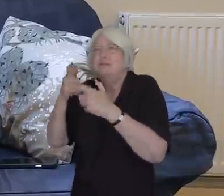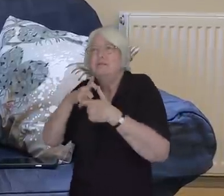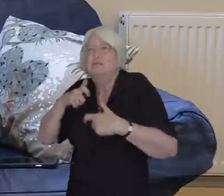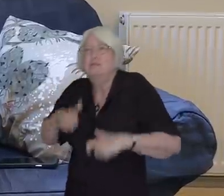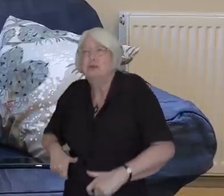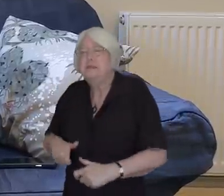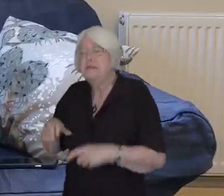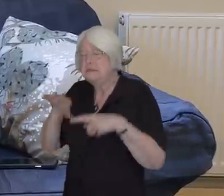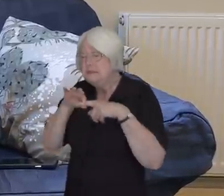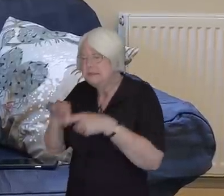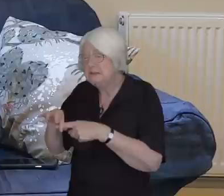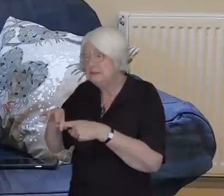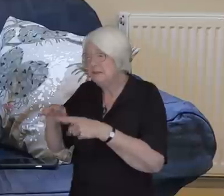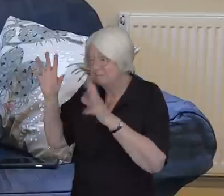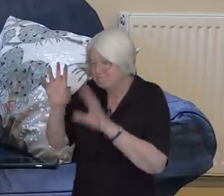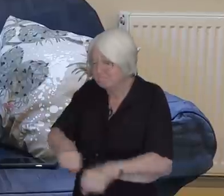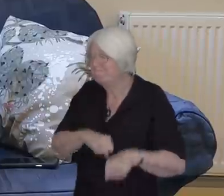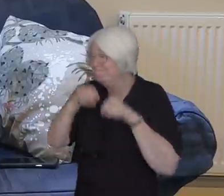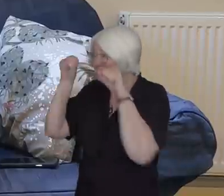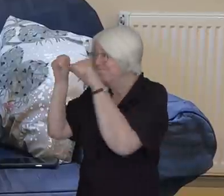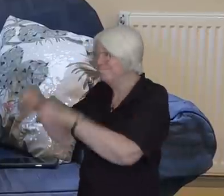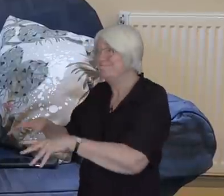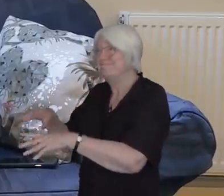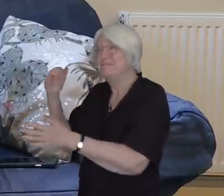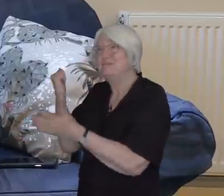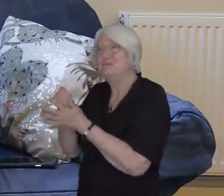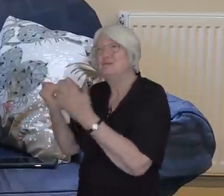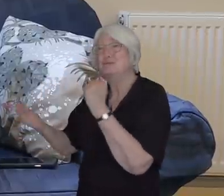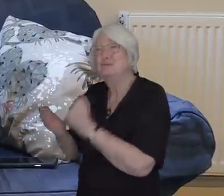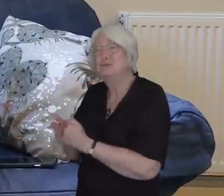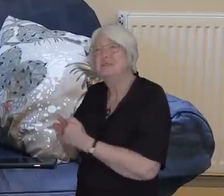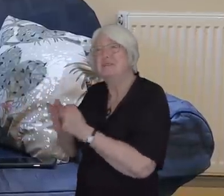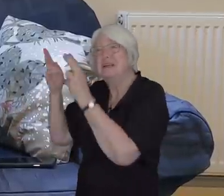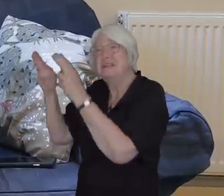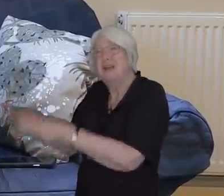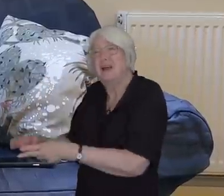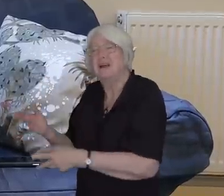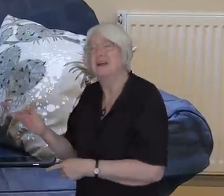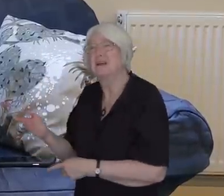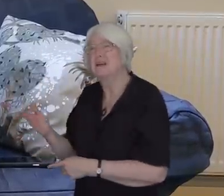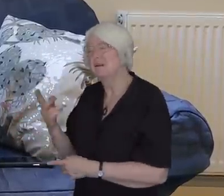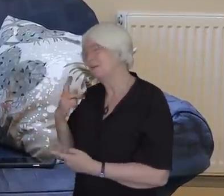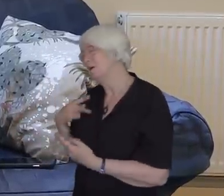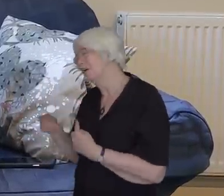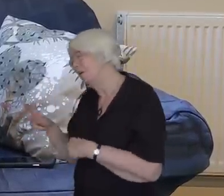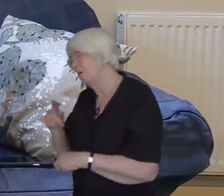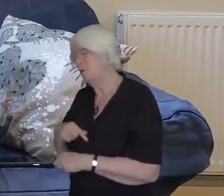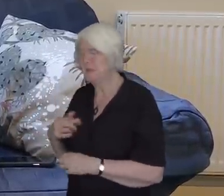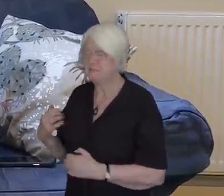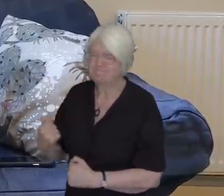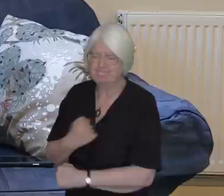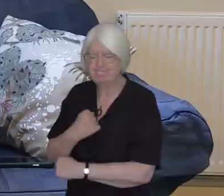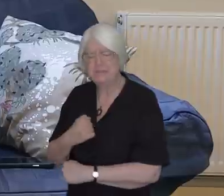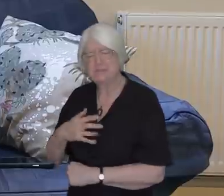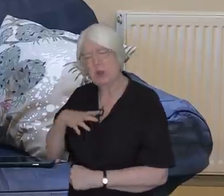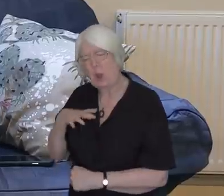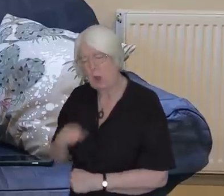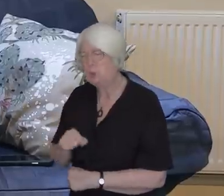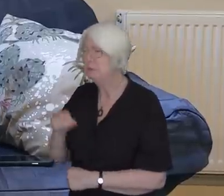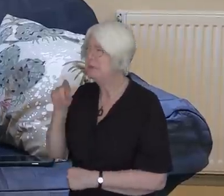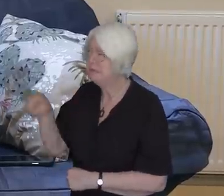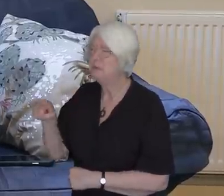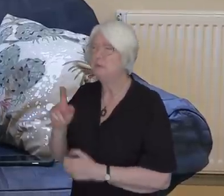leaders handed him over to be condemned to death and crucified him. But we had hoped that he was the one to redeem